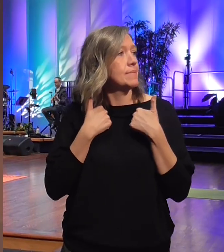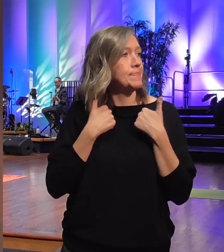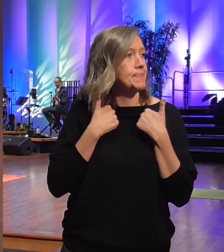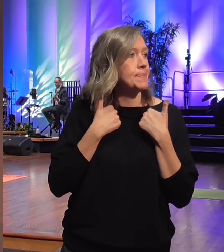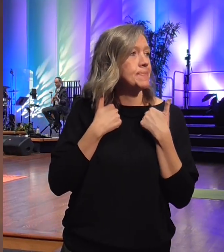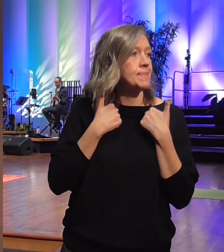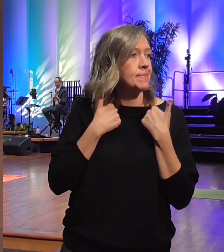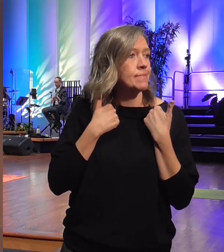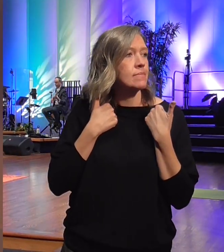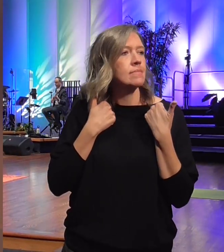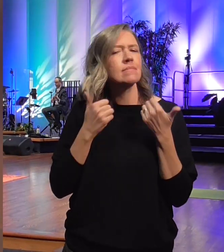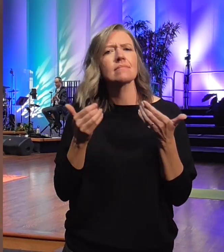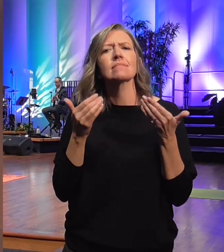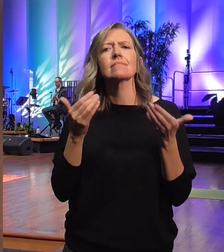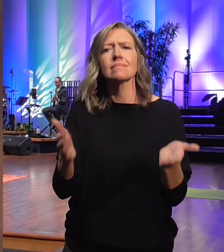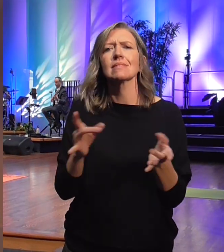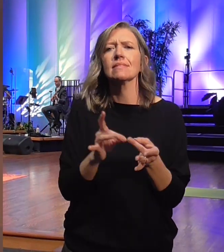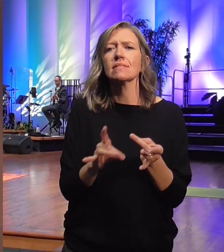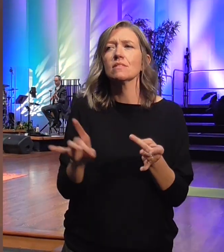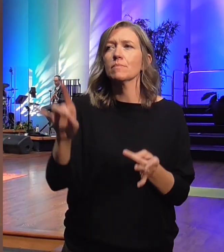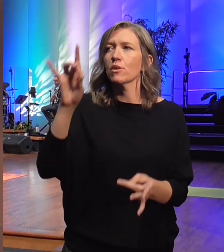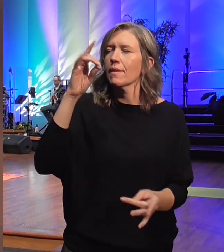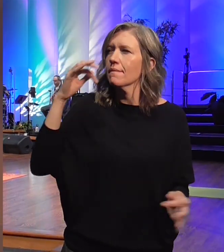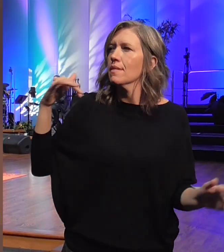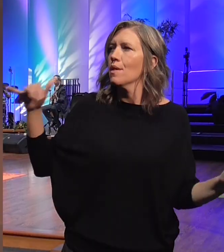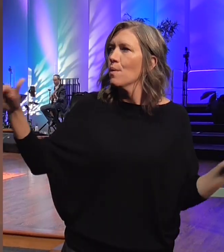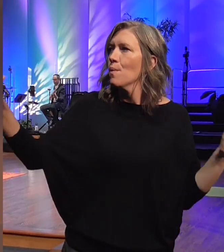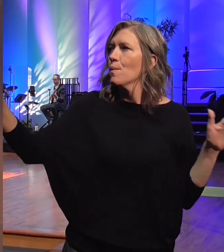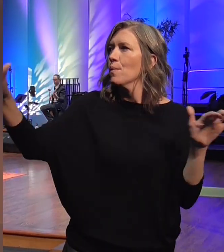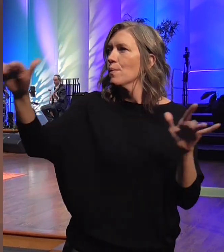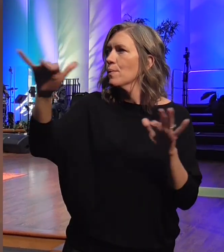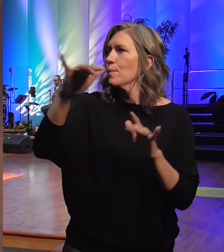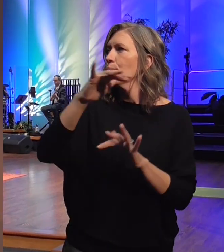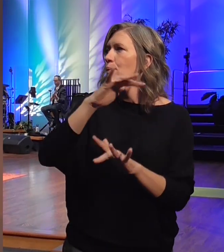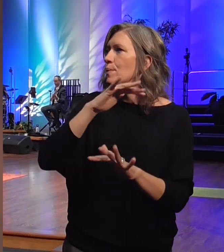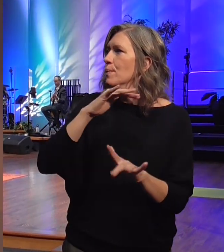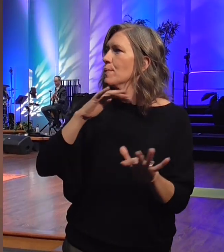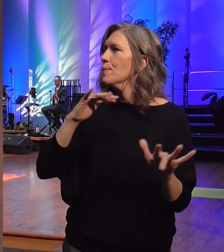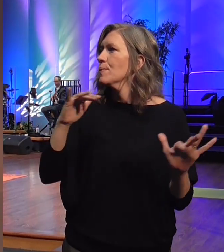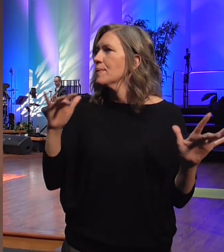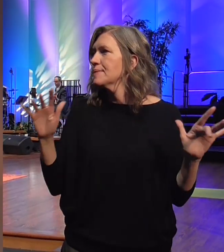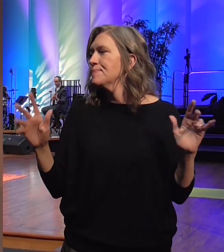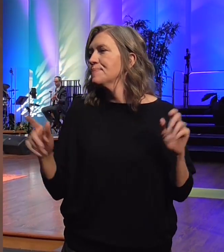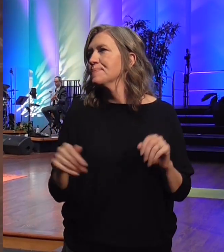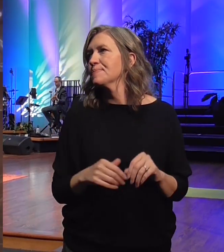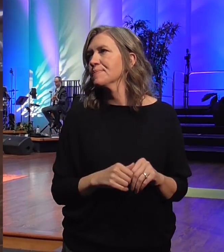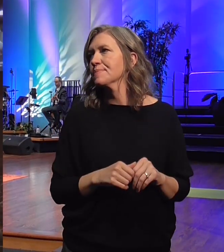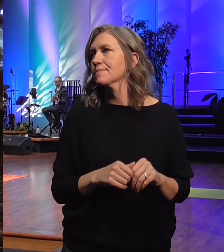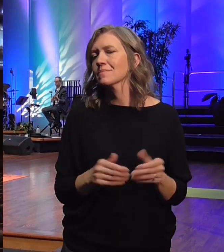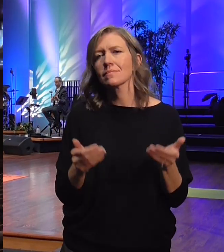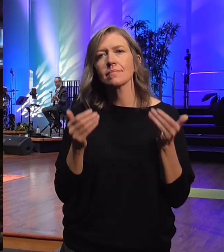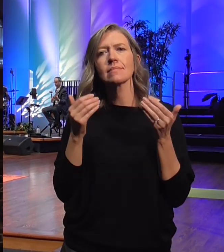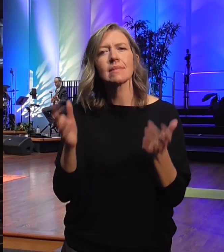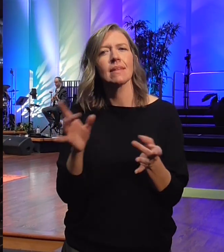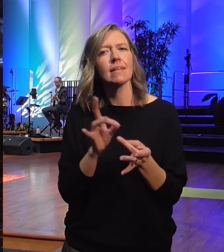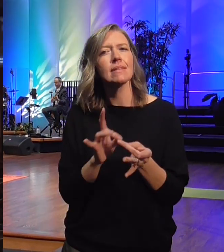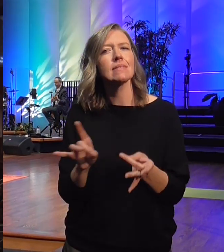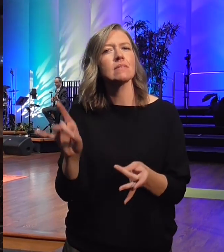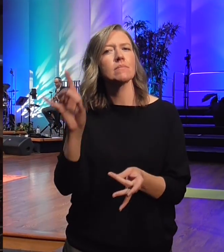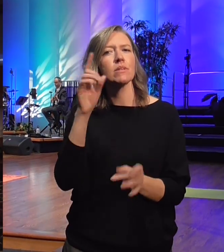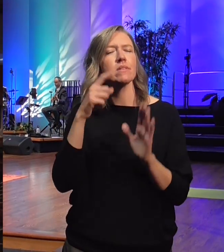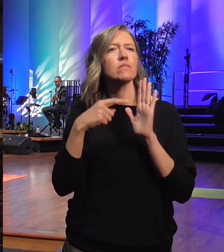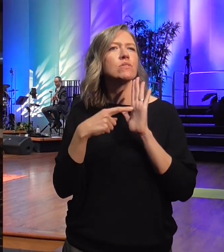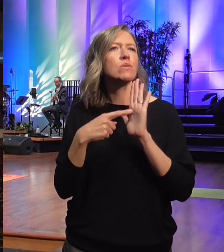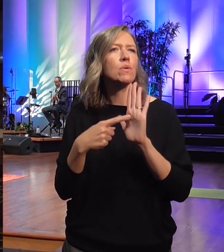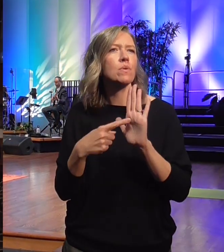life. Let the spirit flow, oh, oh, oh. And let the spirit